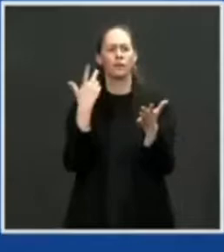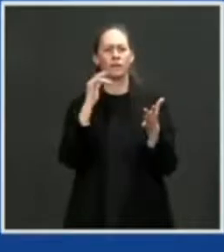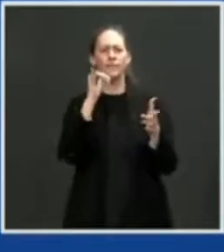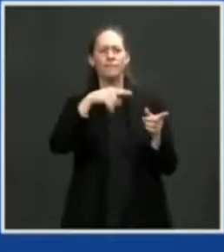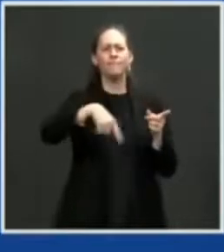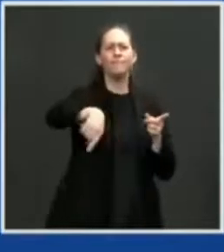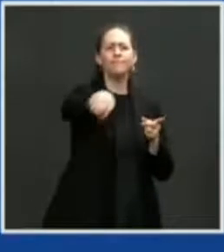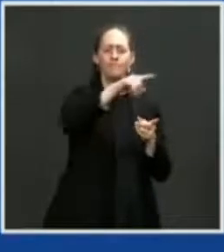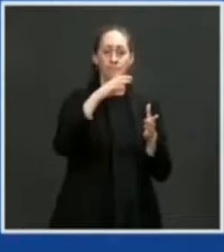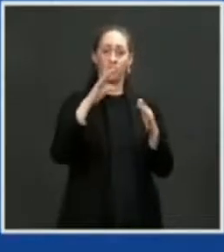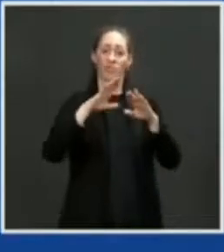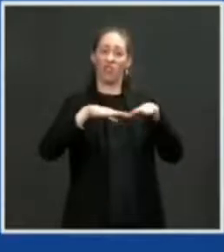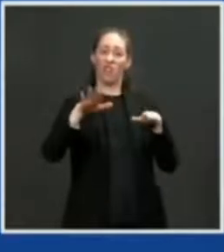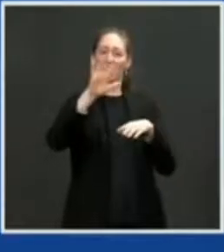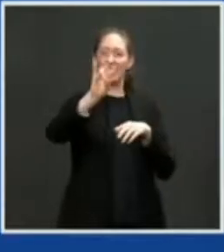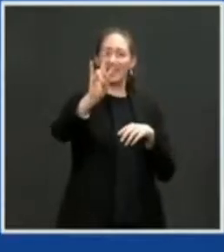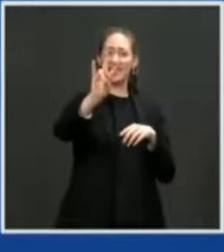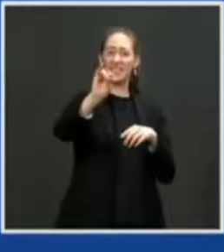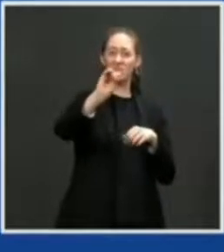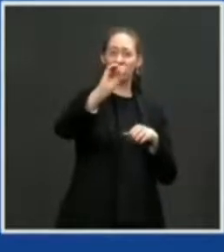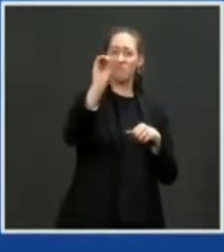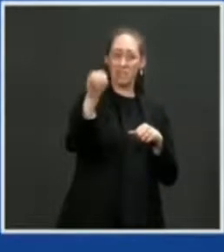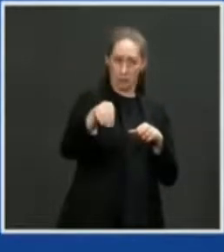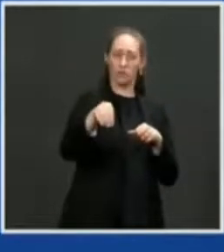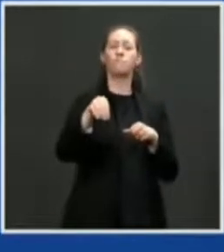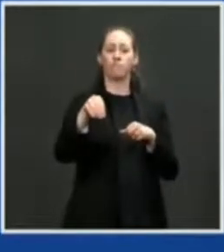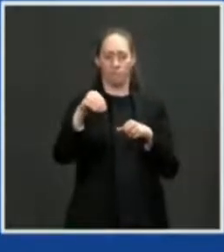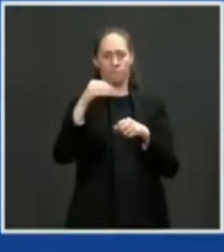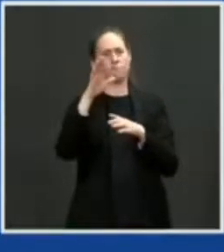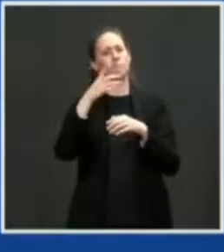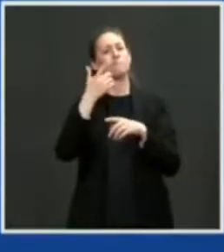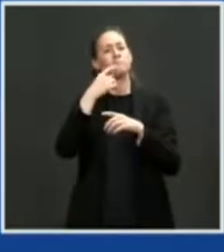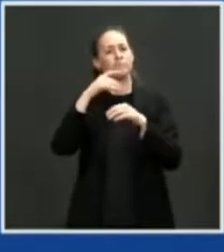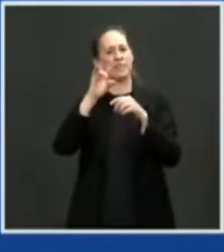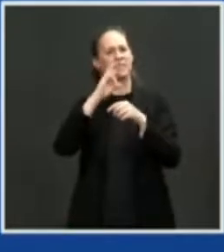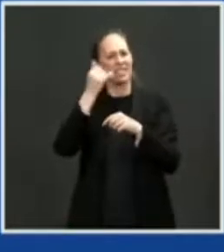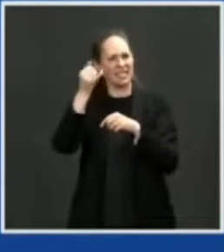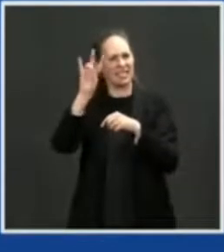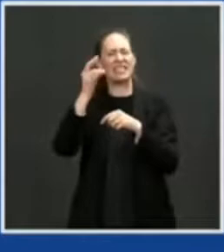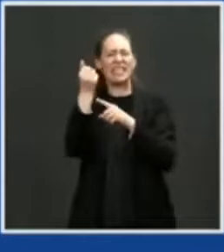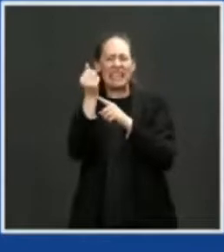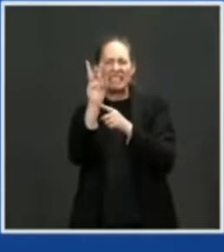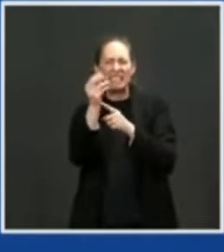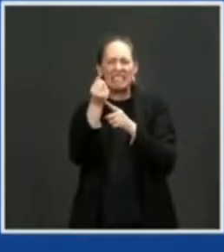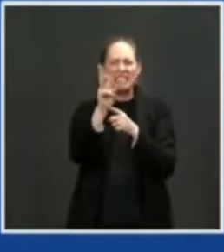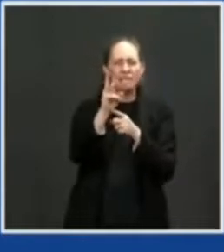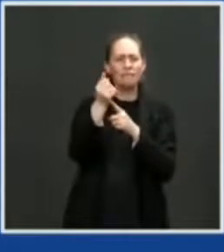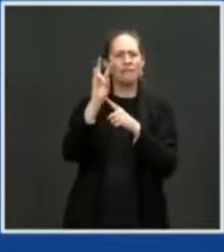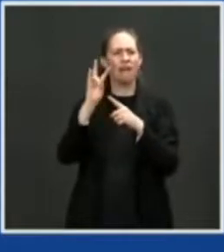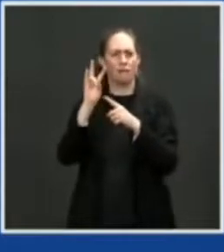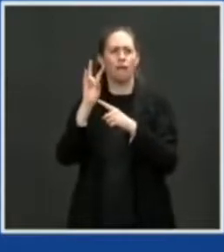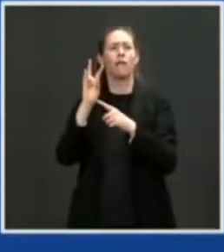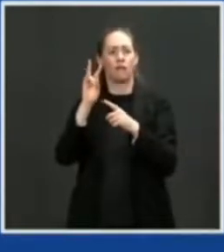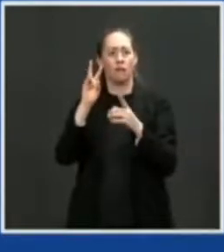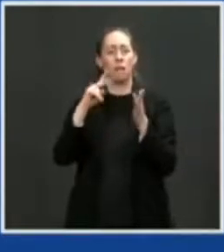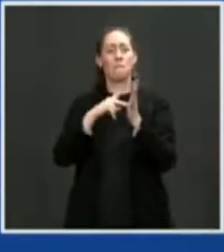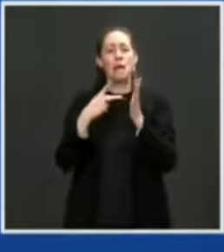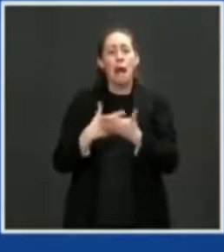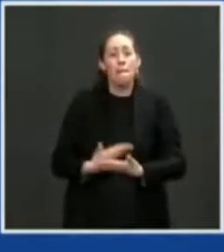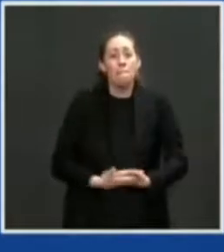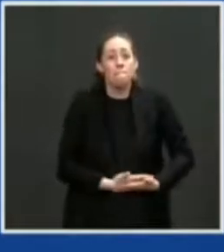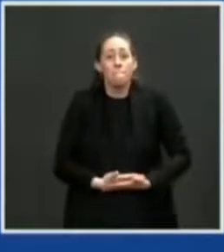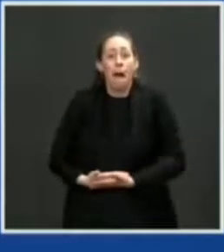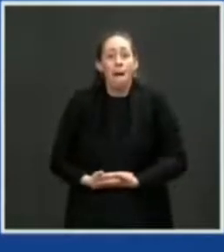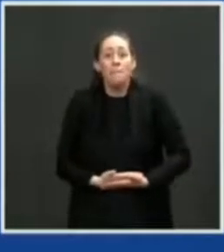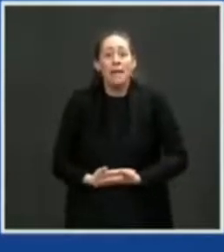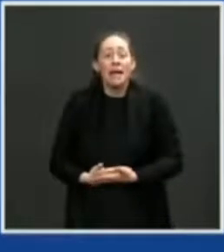16 or 17 years old. 16 We're or not 17. Talking about people ripping babies from mother's arms. No, we don't have babies ripping from arms. Less than, I